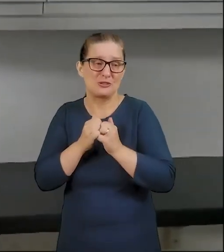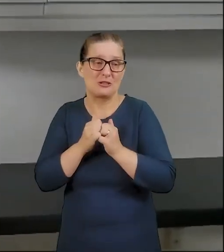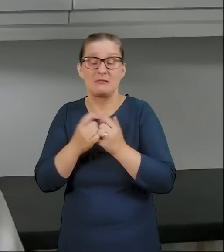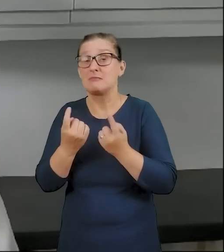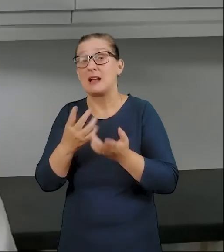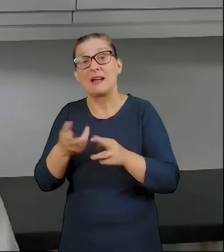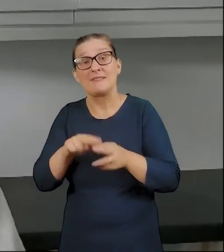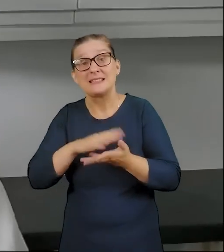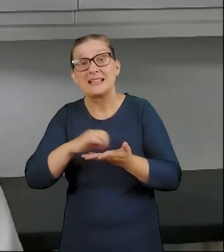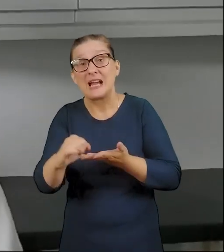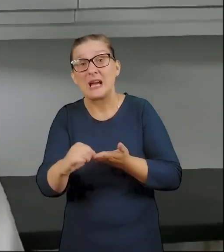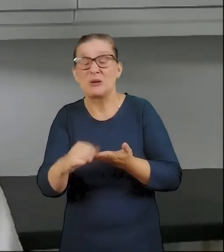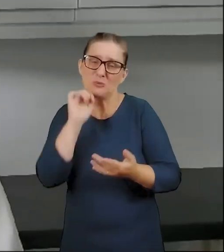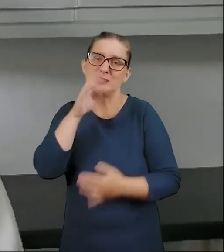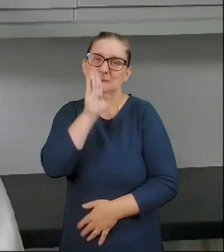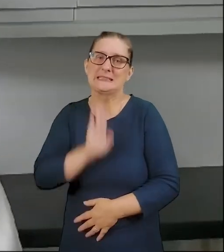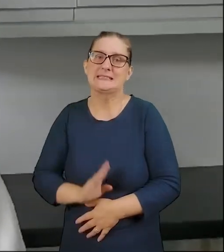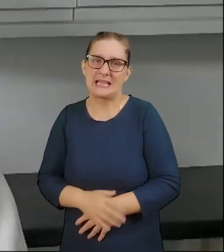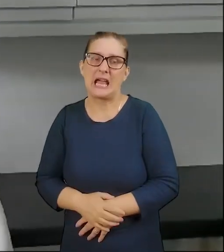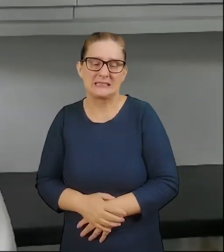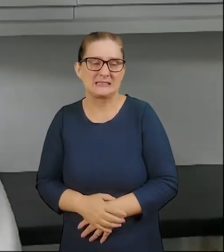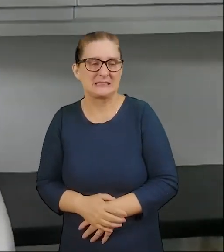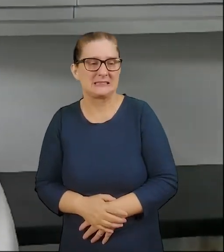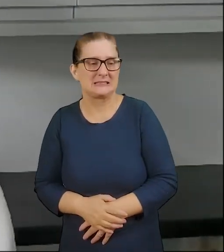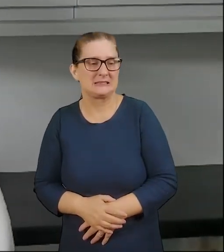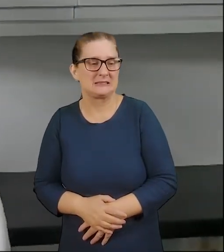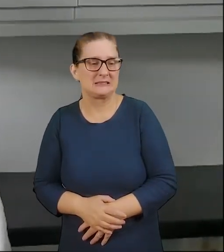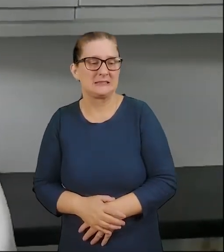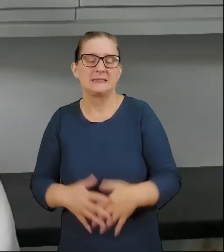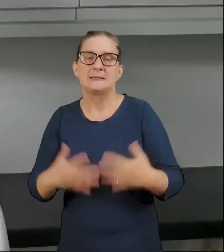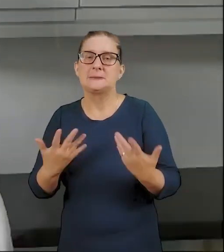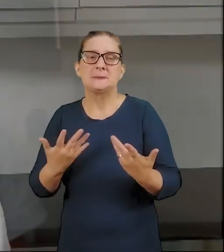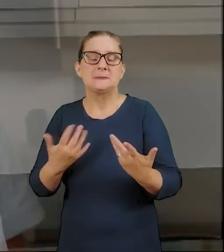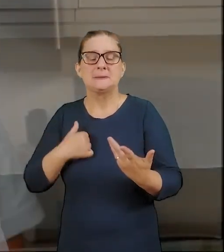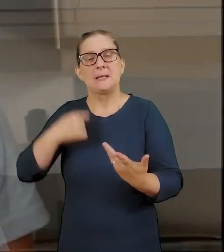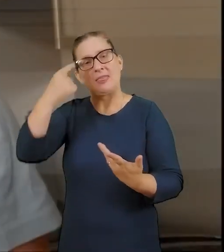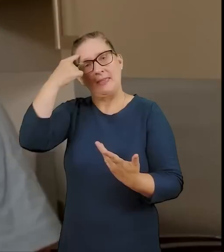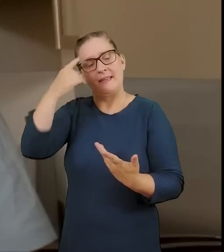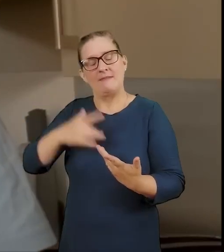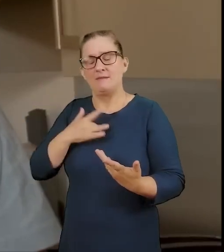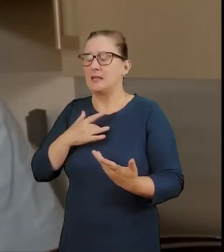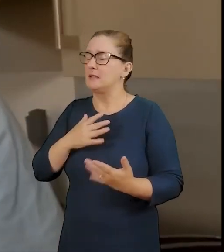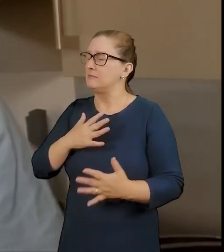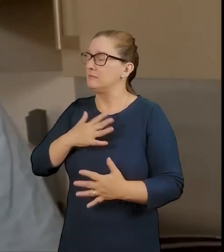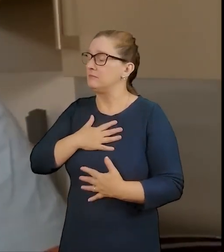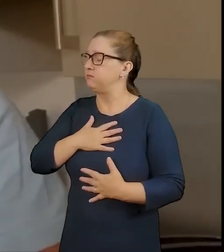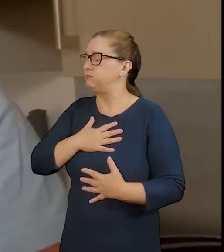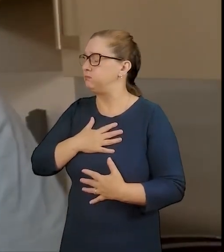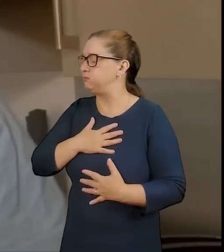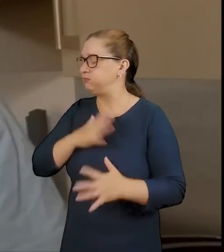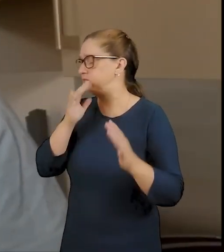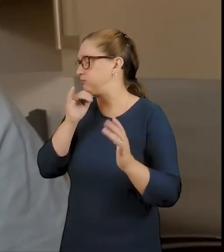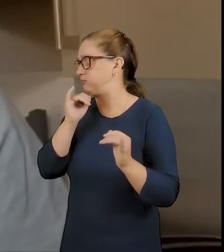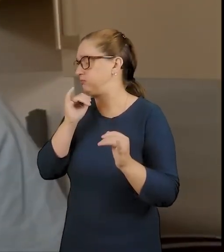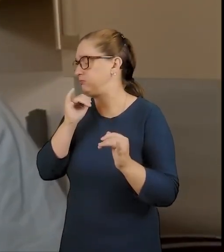really sad. If that is taken away from me, I'll be really, really sad and depressed. I think